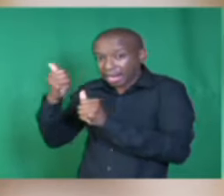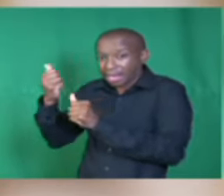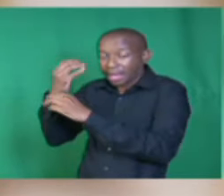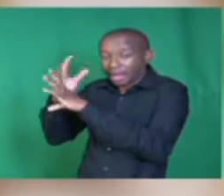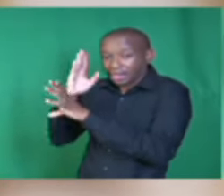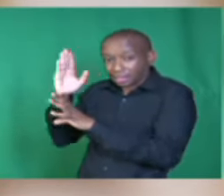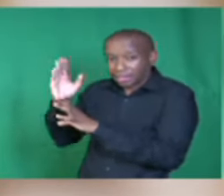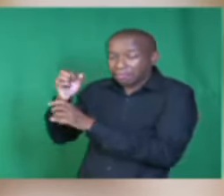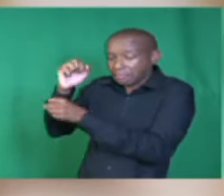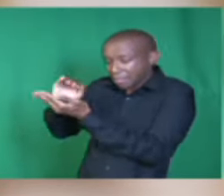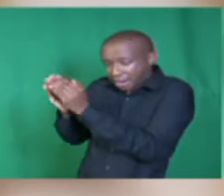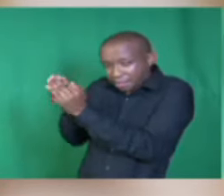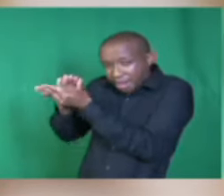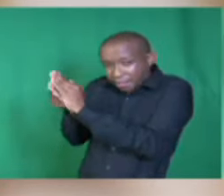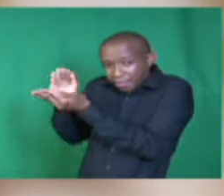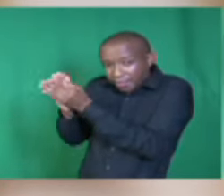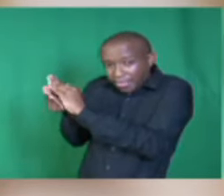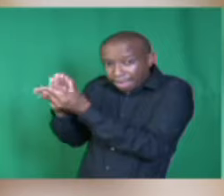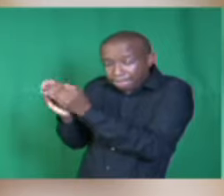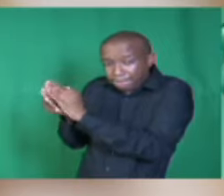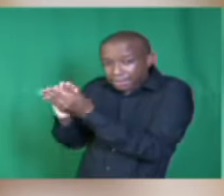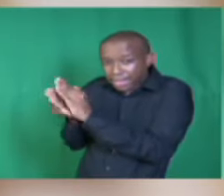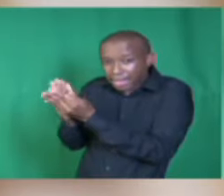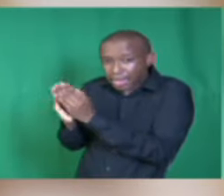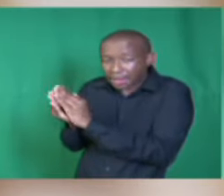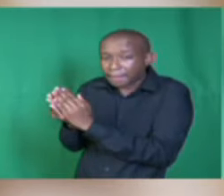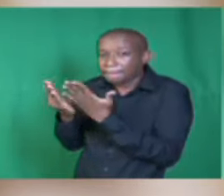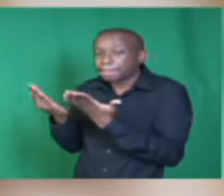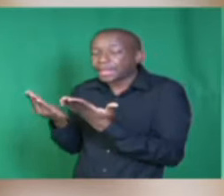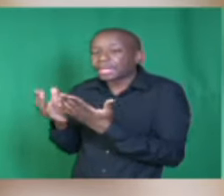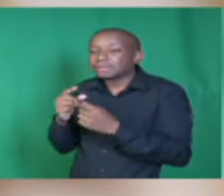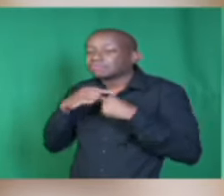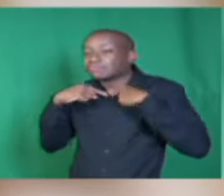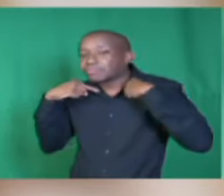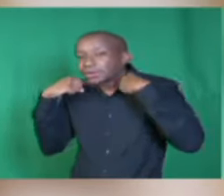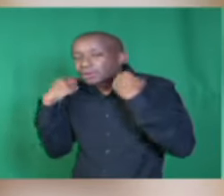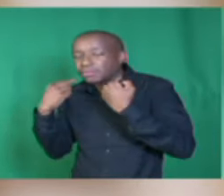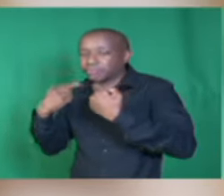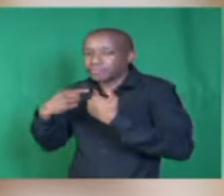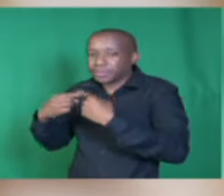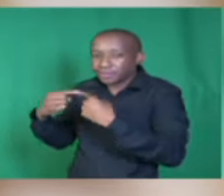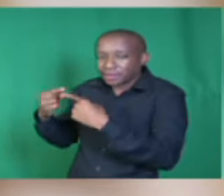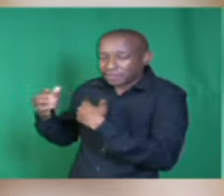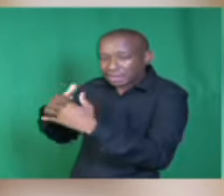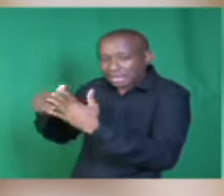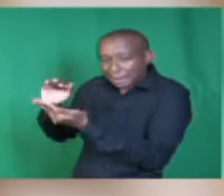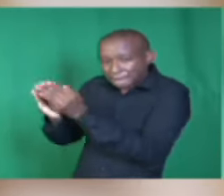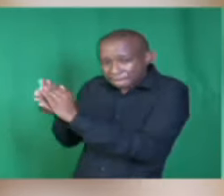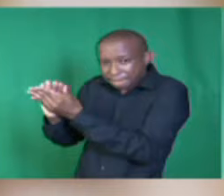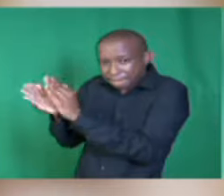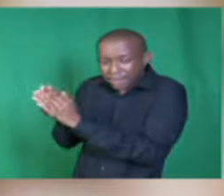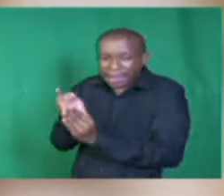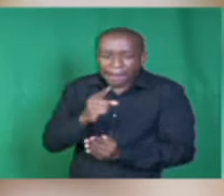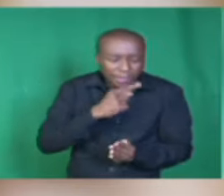European factories. They make, let's say, jewelry, but they will take these things for free,